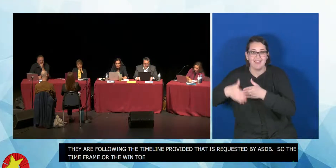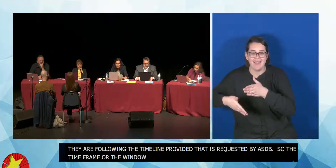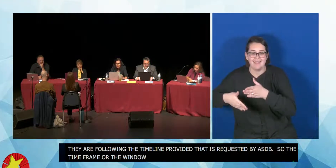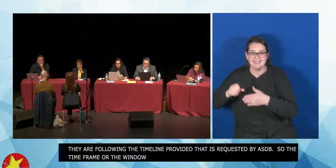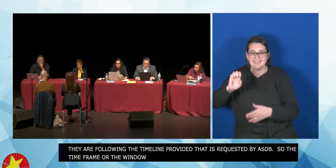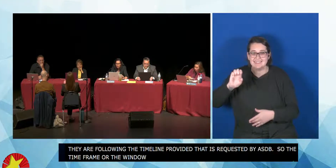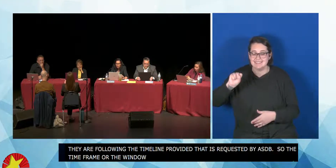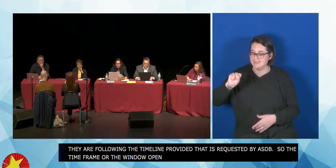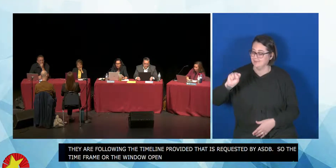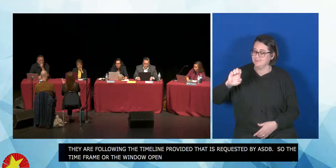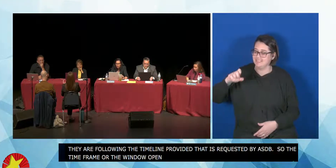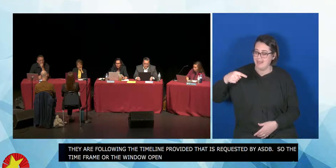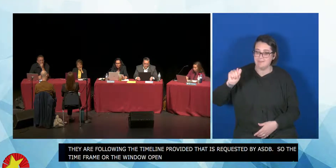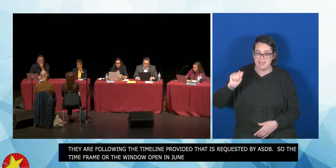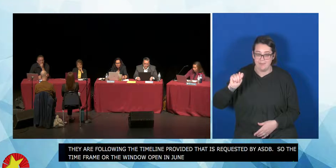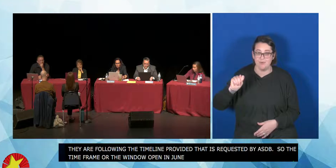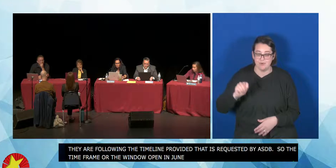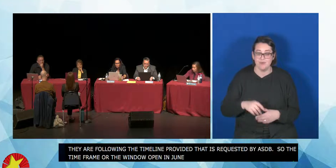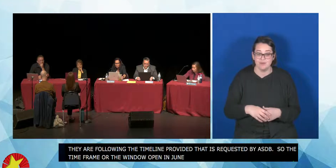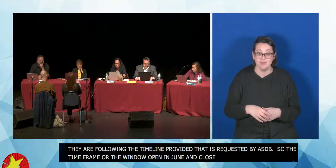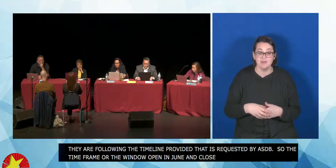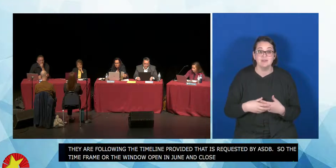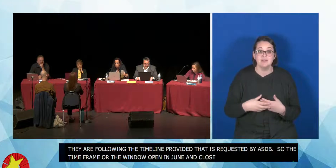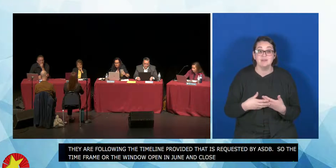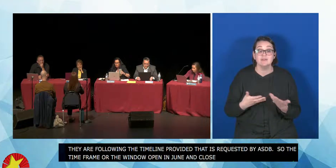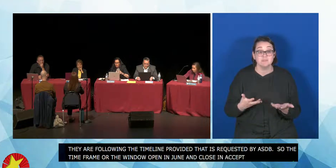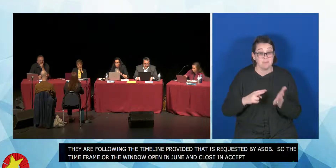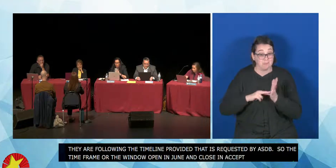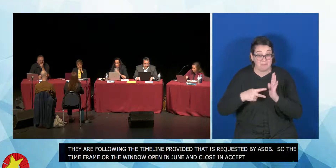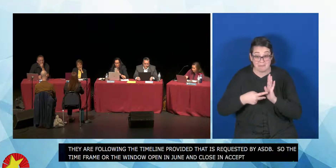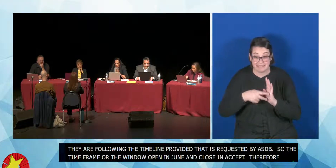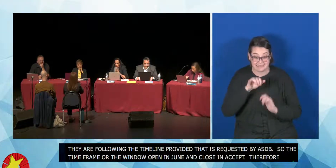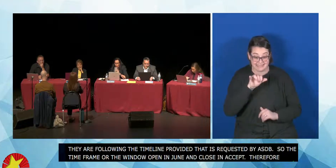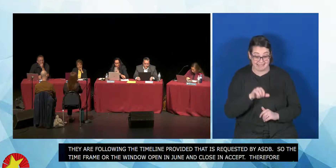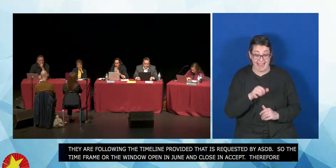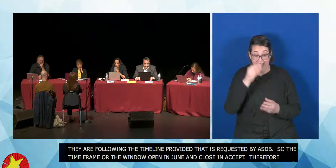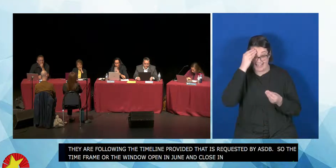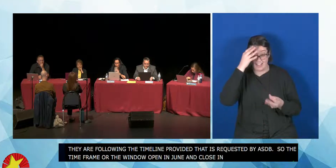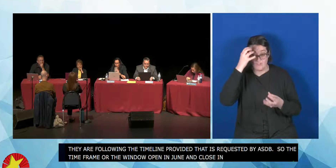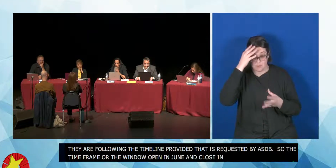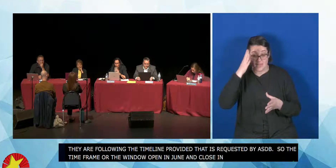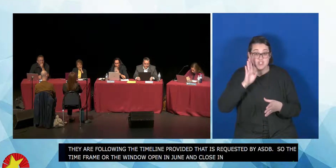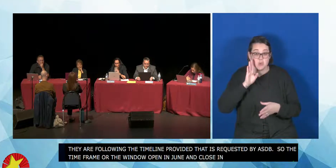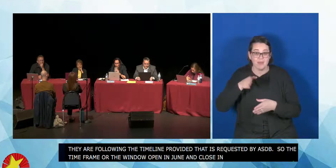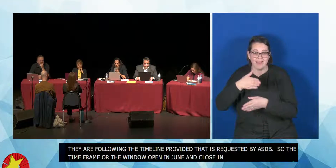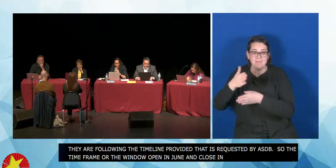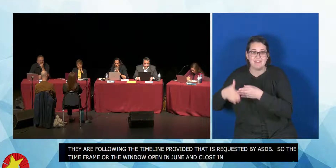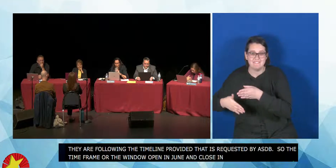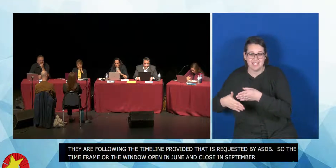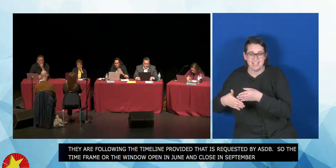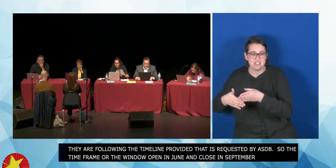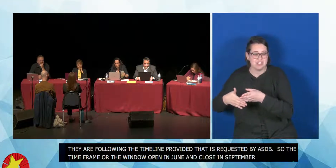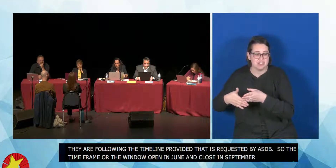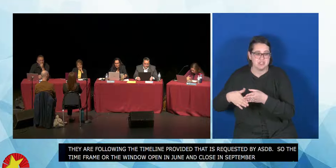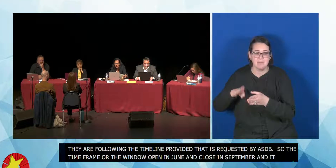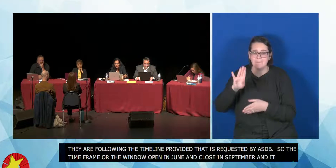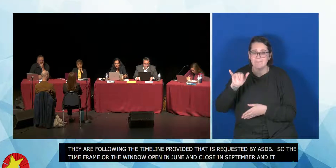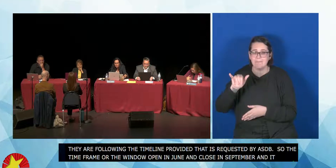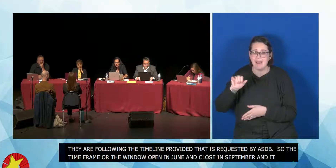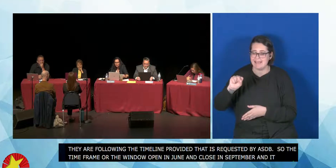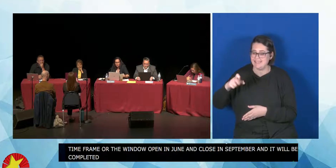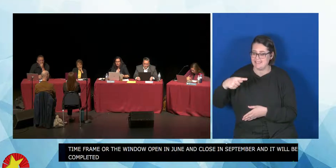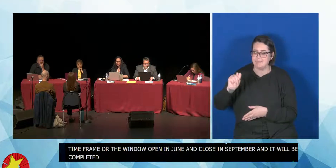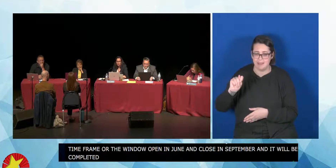September. Therefore, the data will be completed no later than that September due